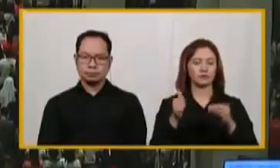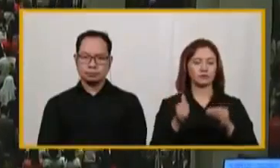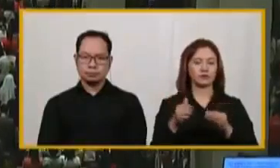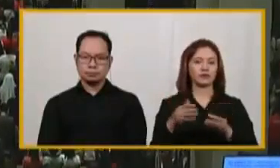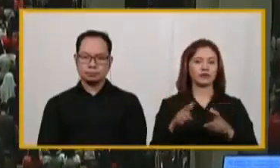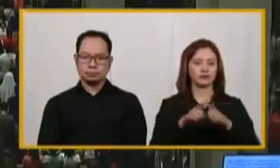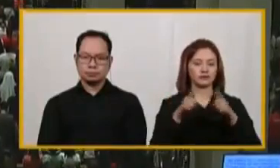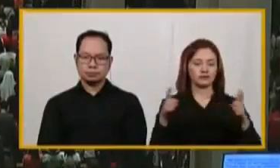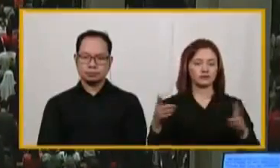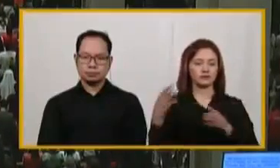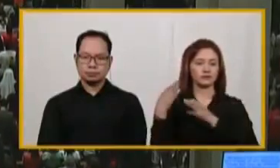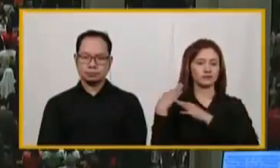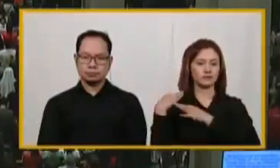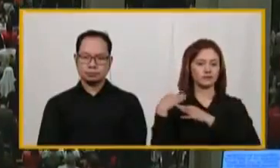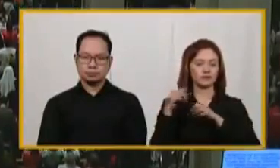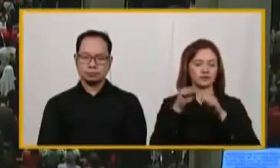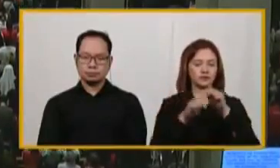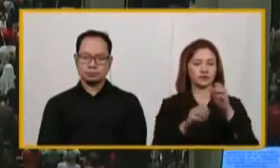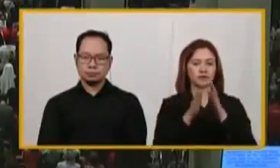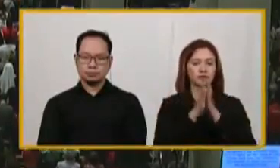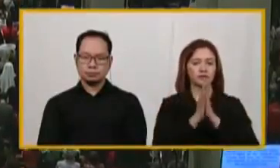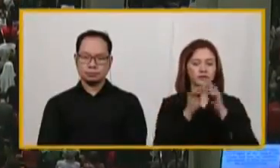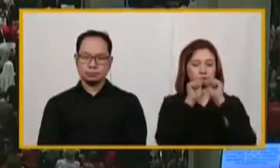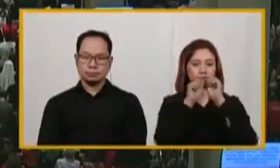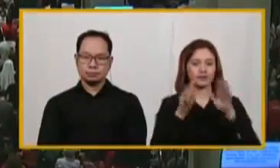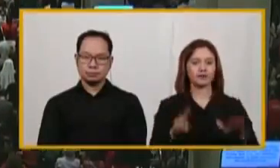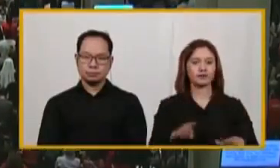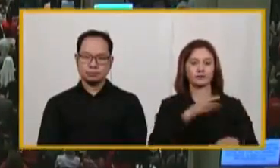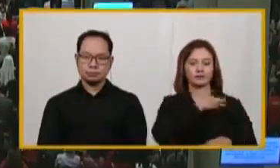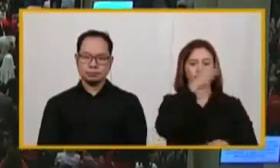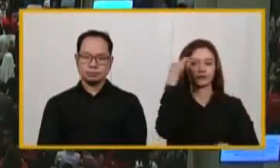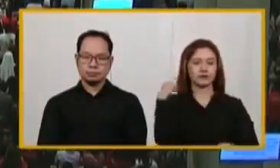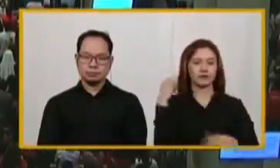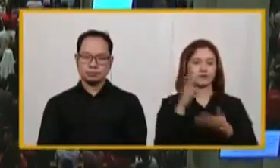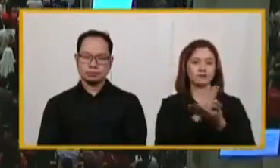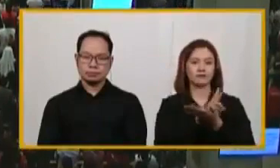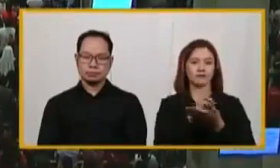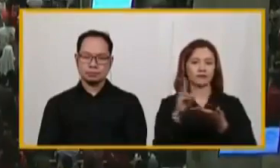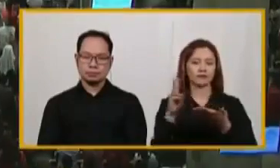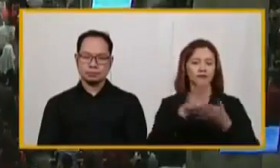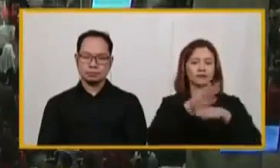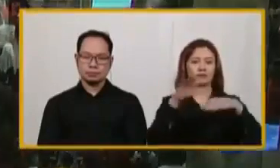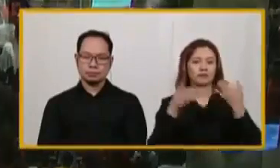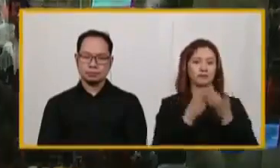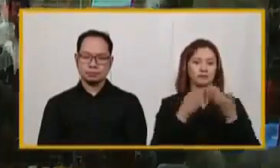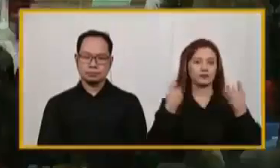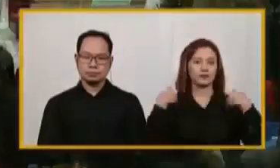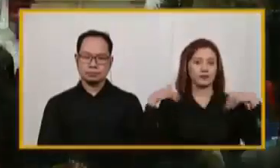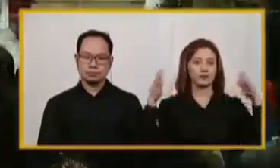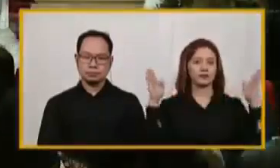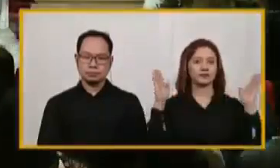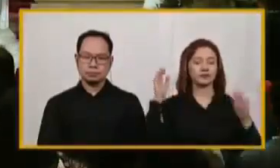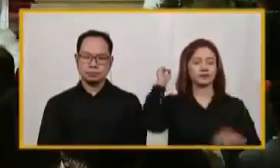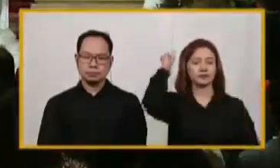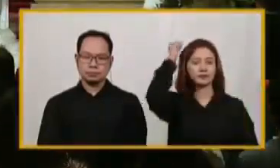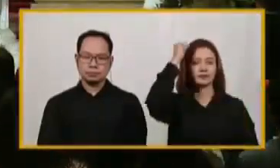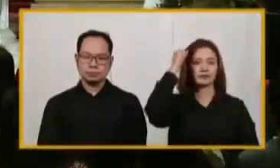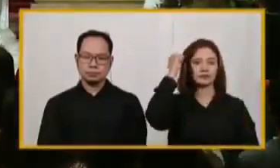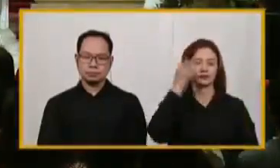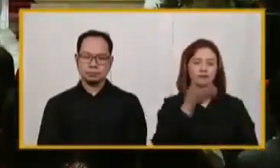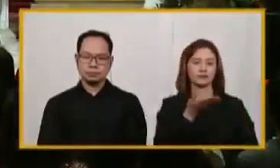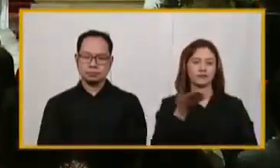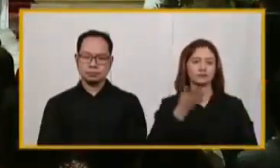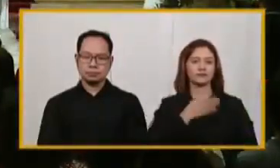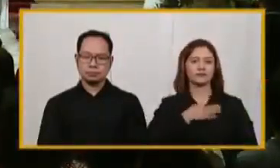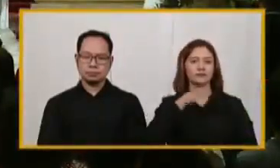through my most grievous fault. Therefore I ask Blessed Mary, ever Virgin, all the angels and saints, and you,